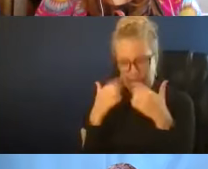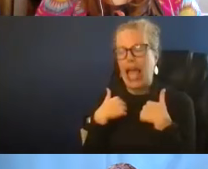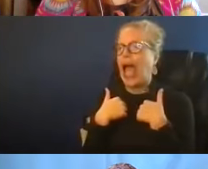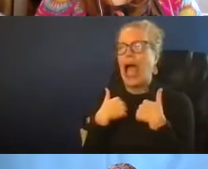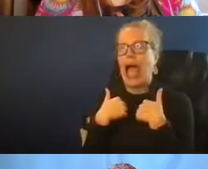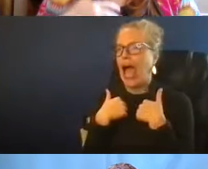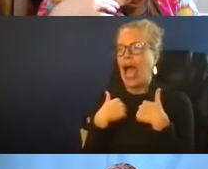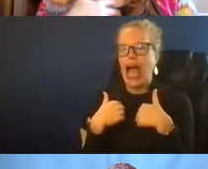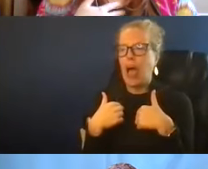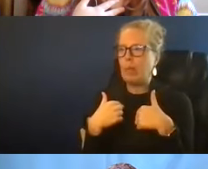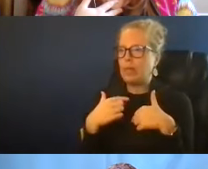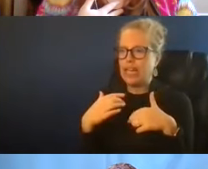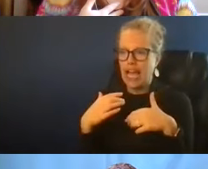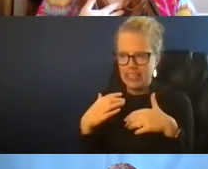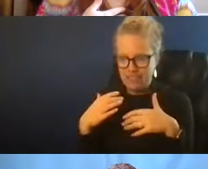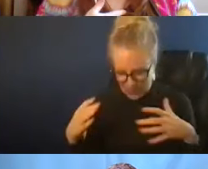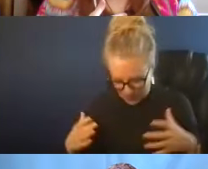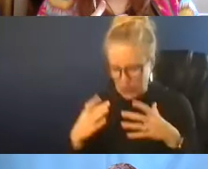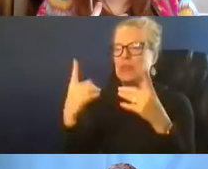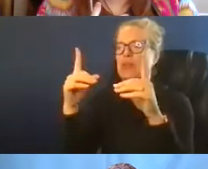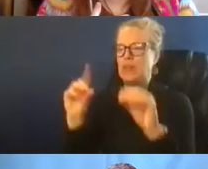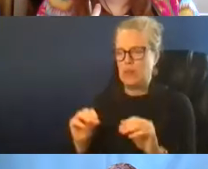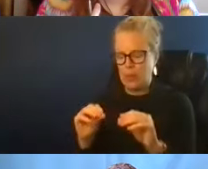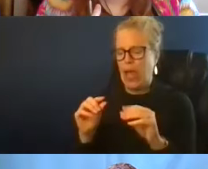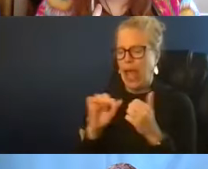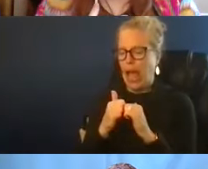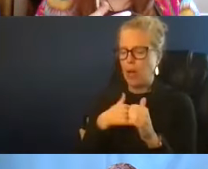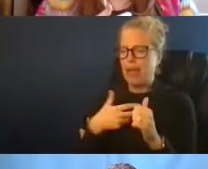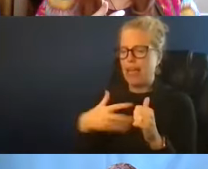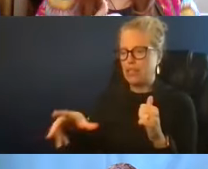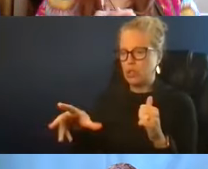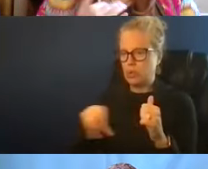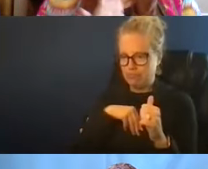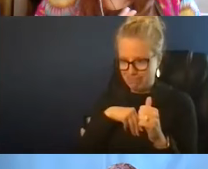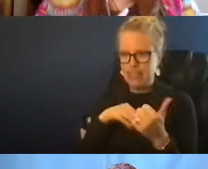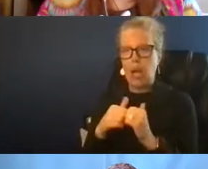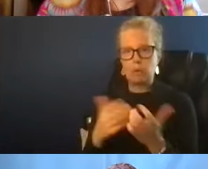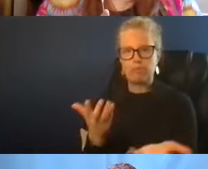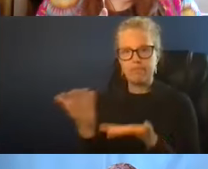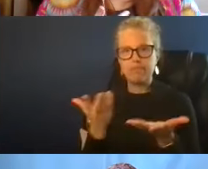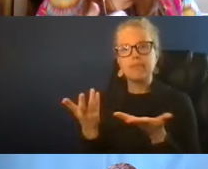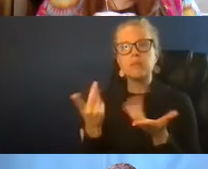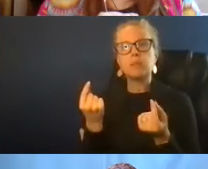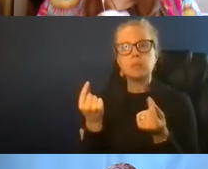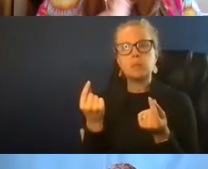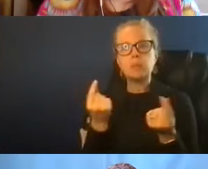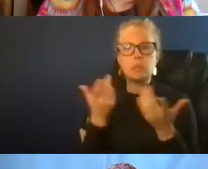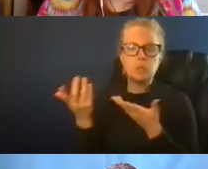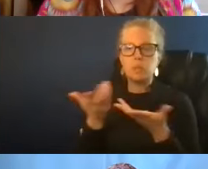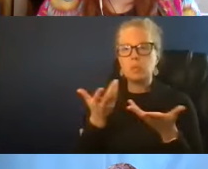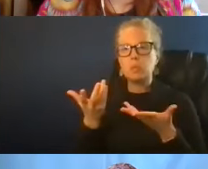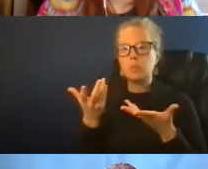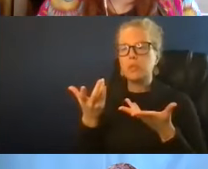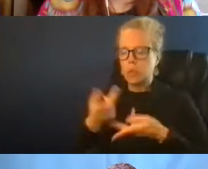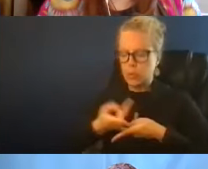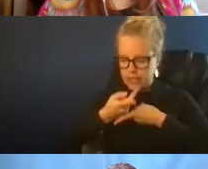wanted them to do, how am I gonna deal with that? What am I gonna do to take care of